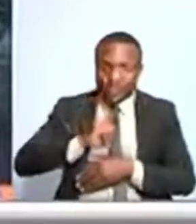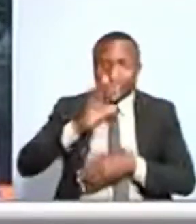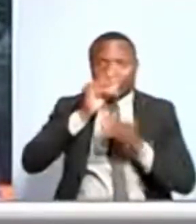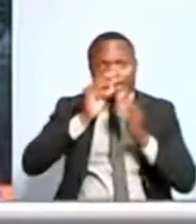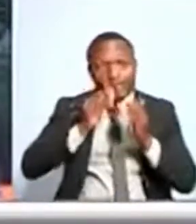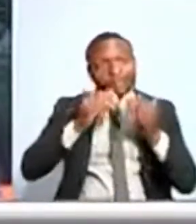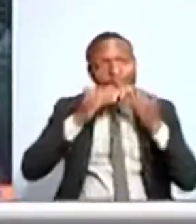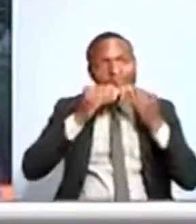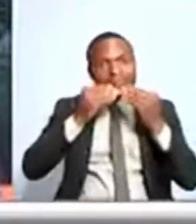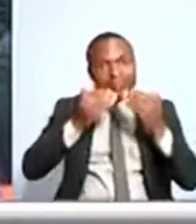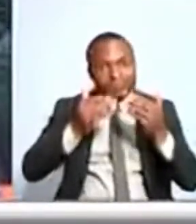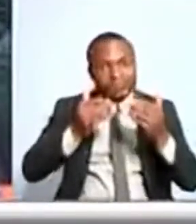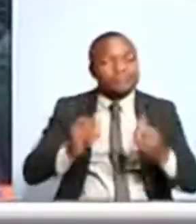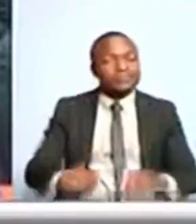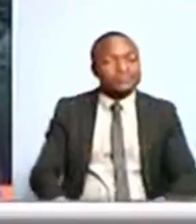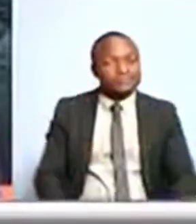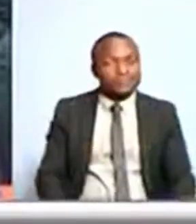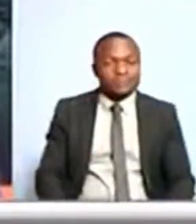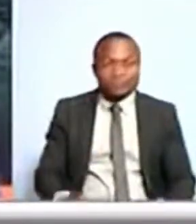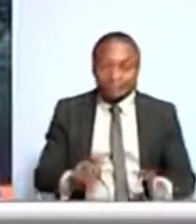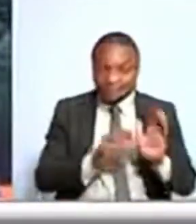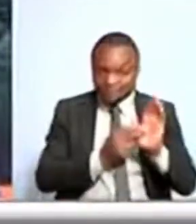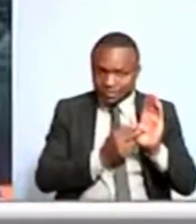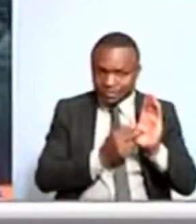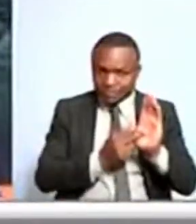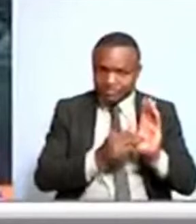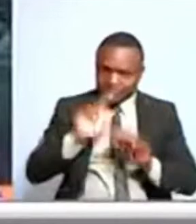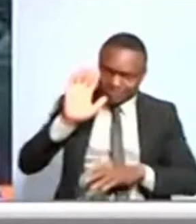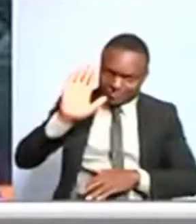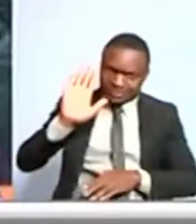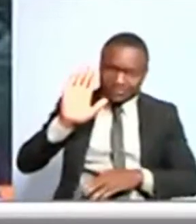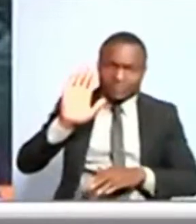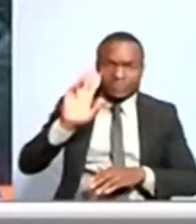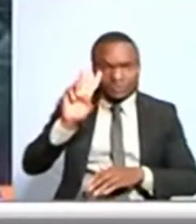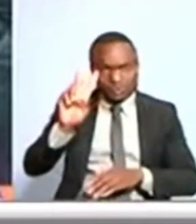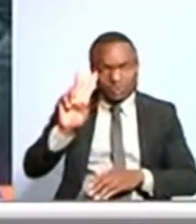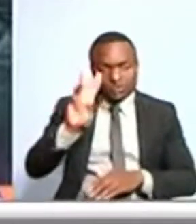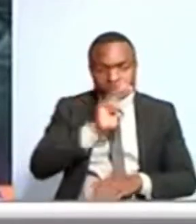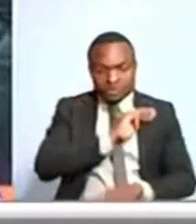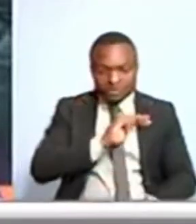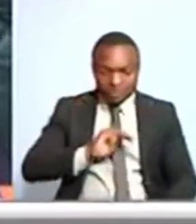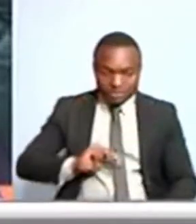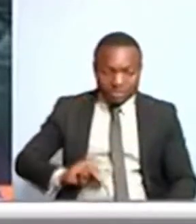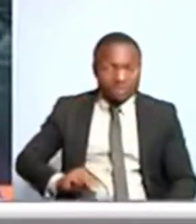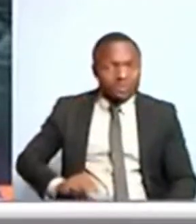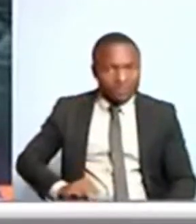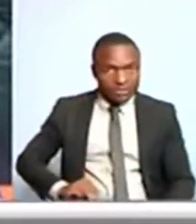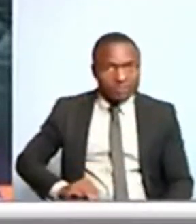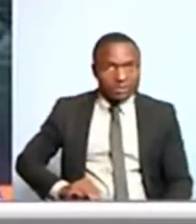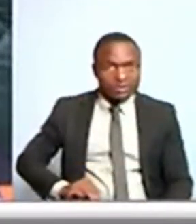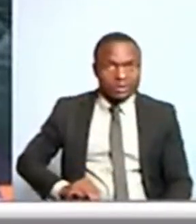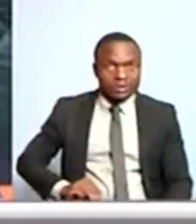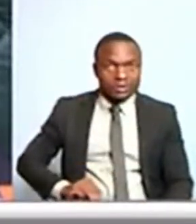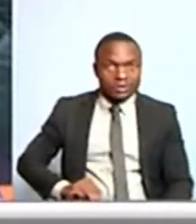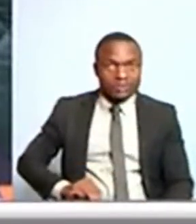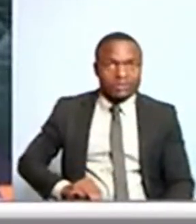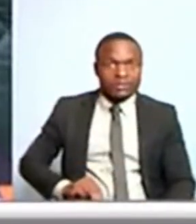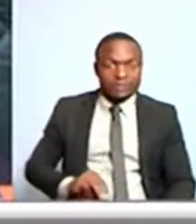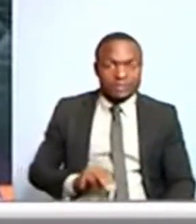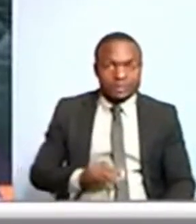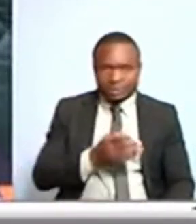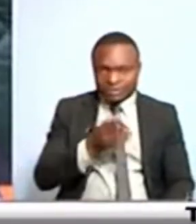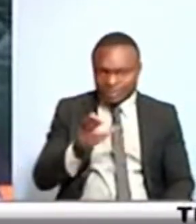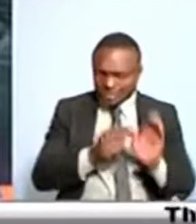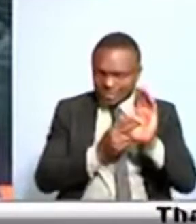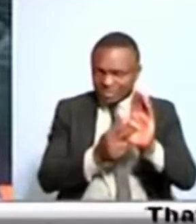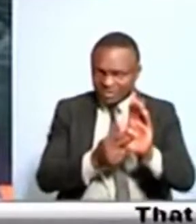Thank you very much. There is an indication that two honorable ministers are going to respond. I will start with the